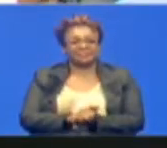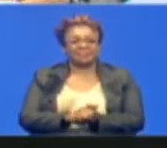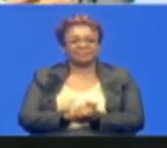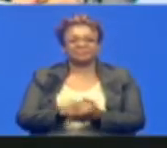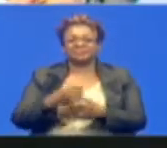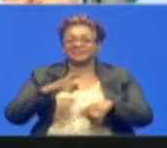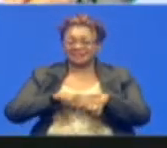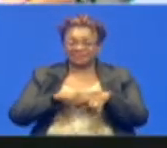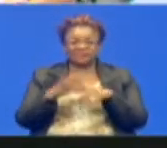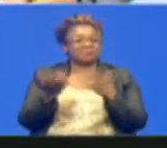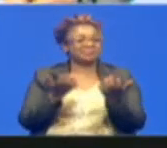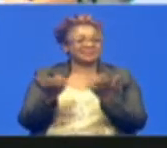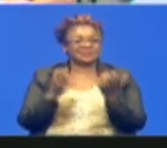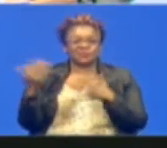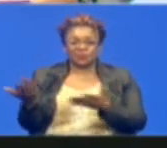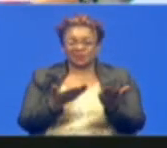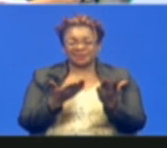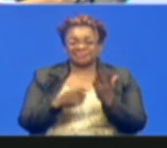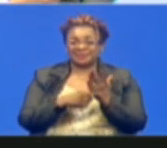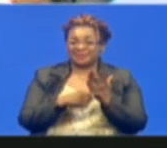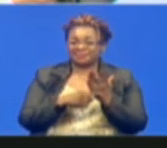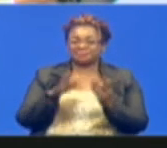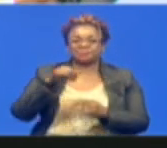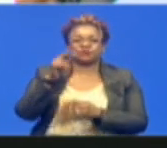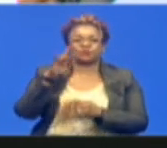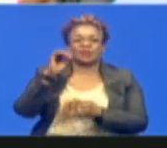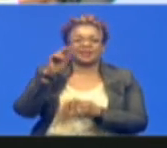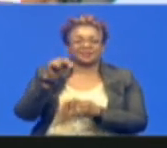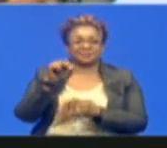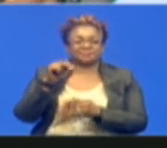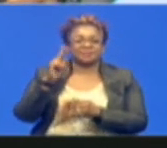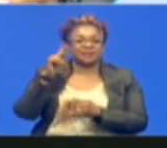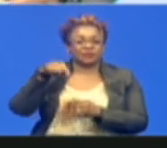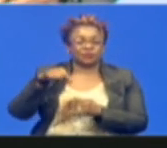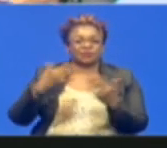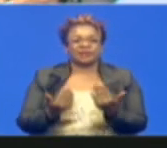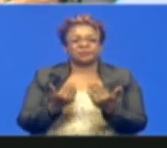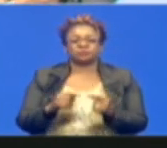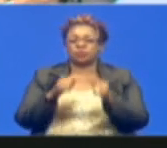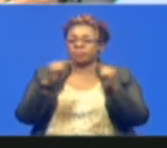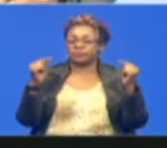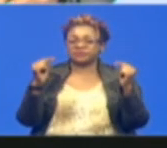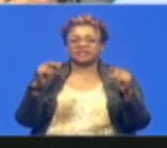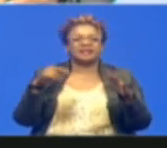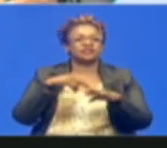It is time to get down to business. Welcome, I am Julians Amboko. Kenya Airways shareholders have strongly opposed the nationalization of the airline against